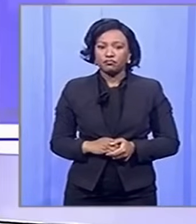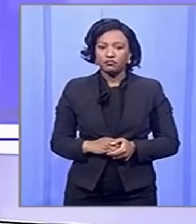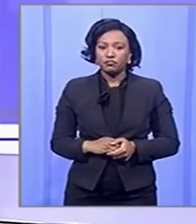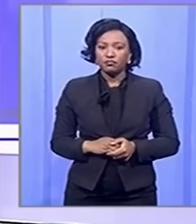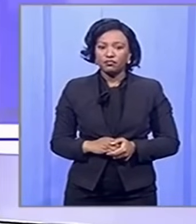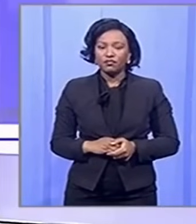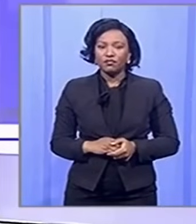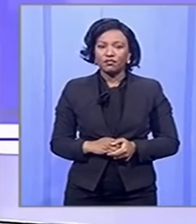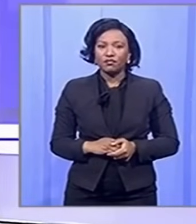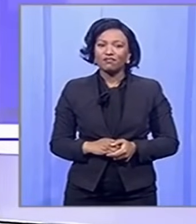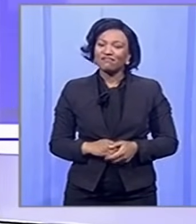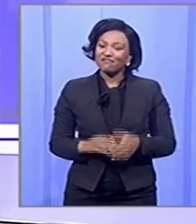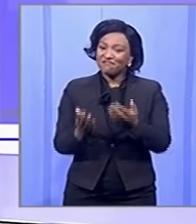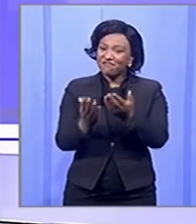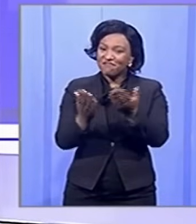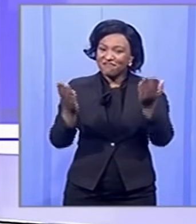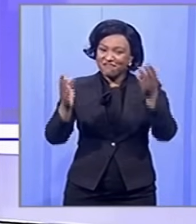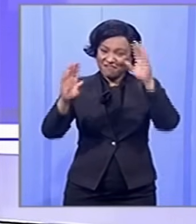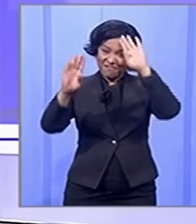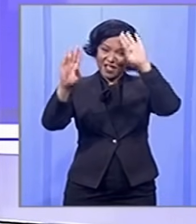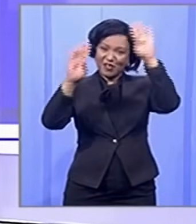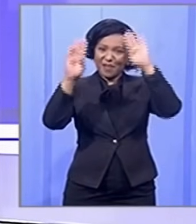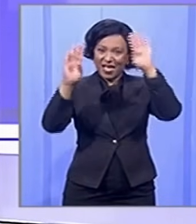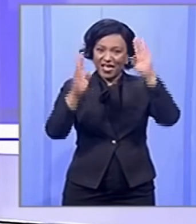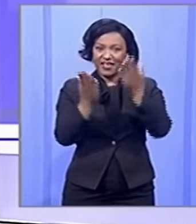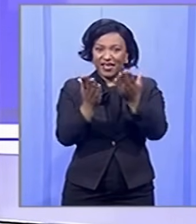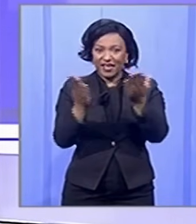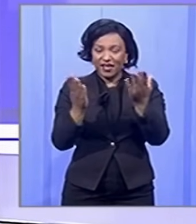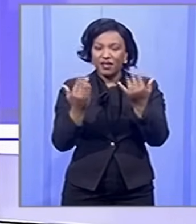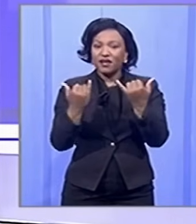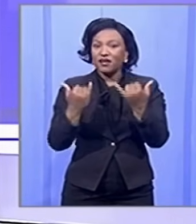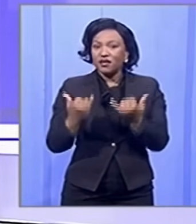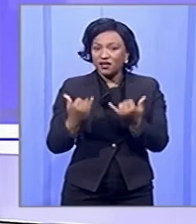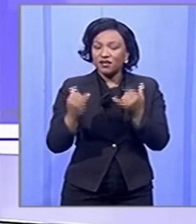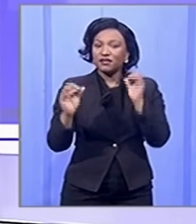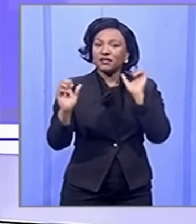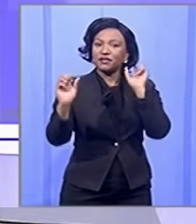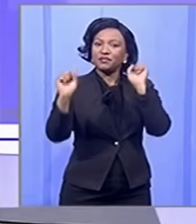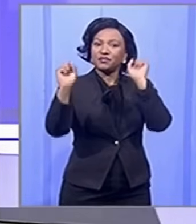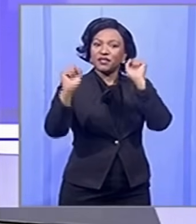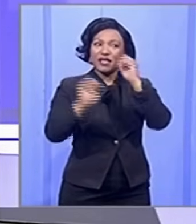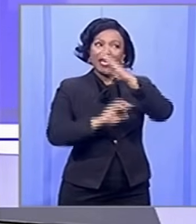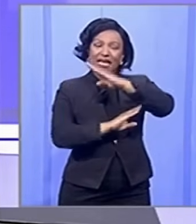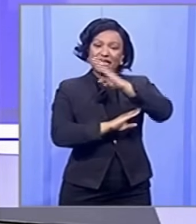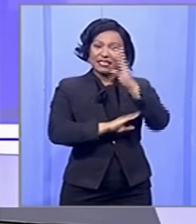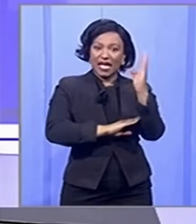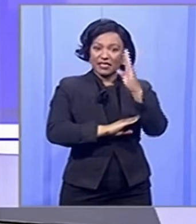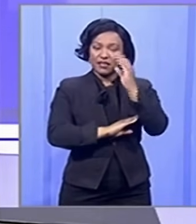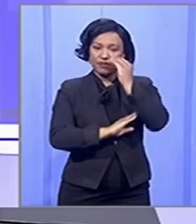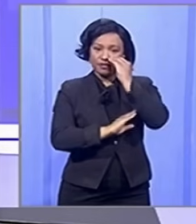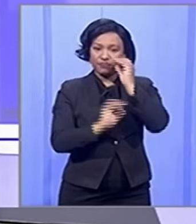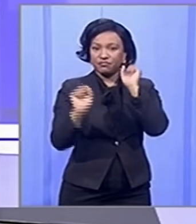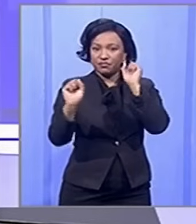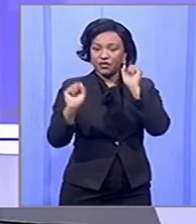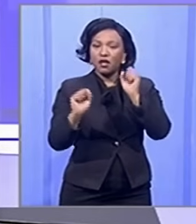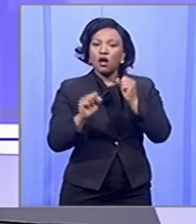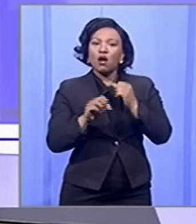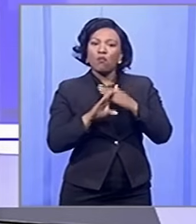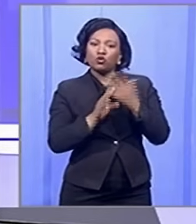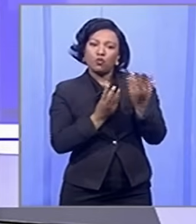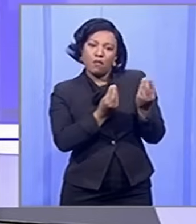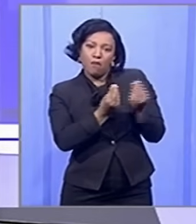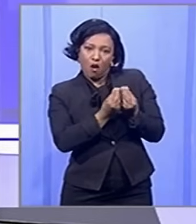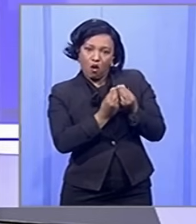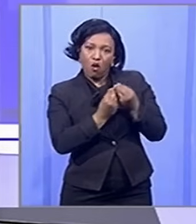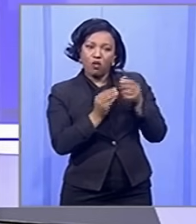through Batho besho thobela ke le tlišetša madireng a letšatši le mošomi mmogo wa polelo ya diatla